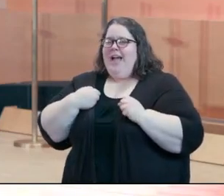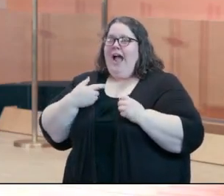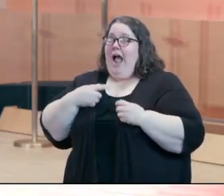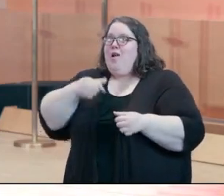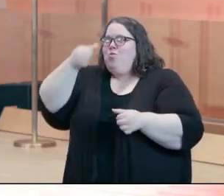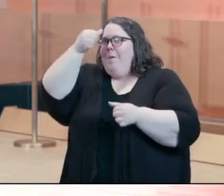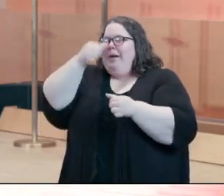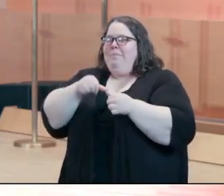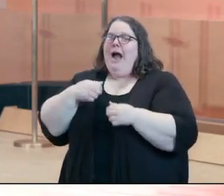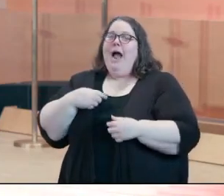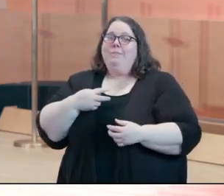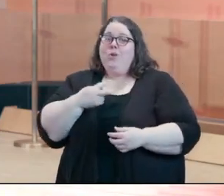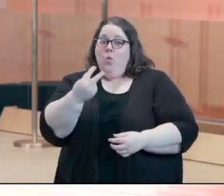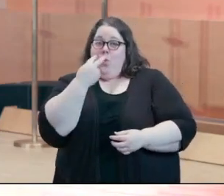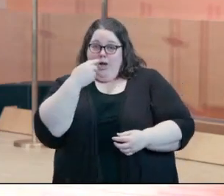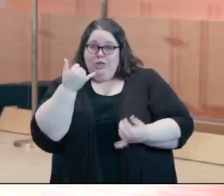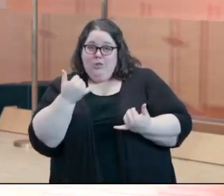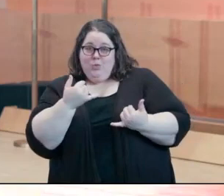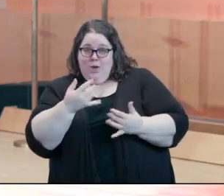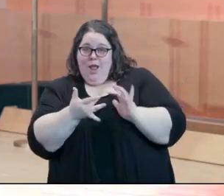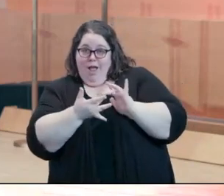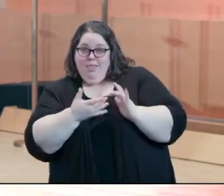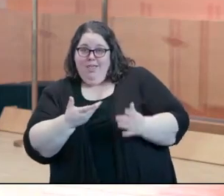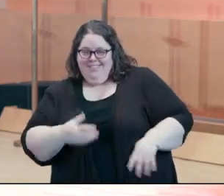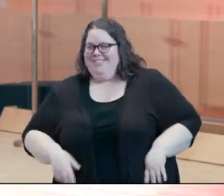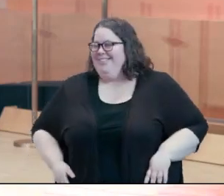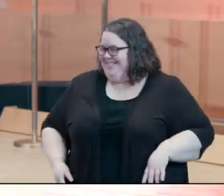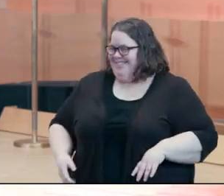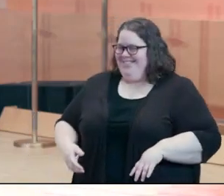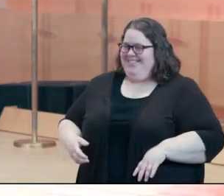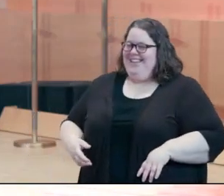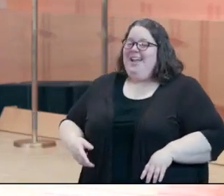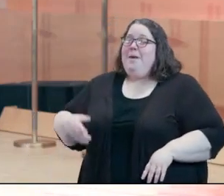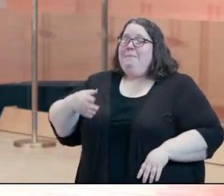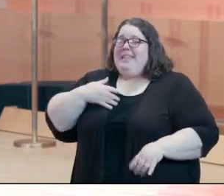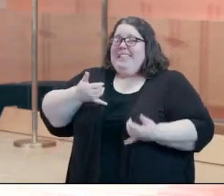I hope she's watching online right now so she knows how much sixth grade Daniel hurt.